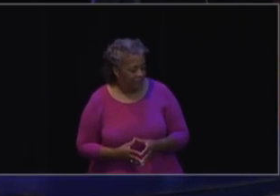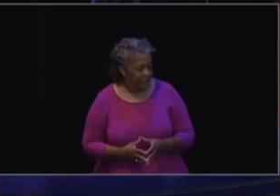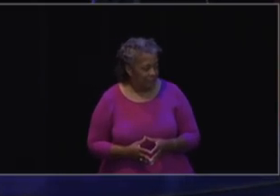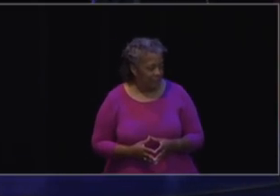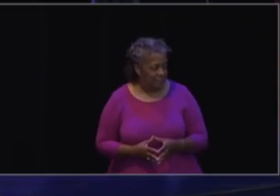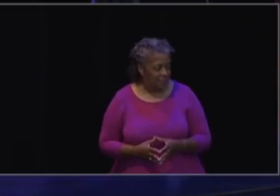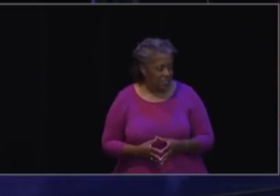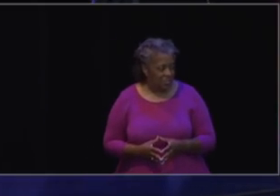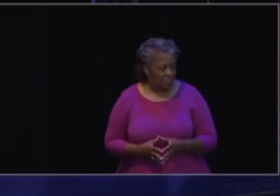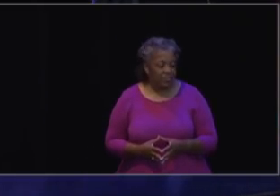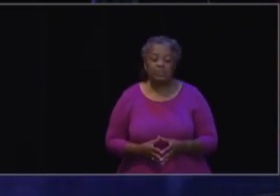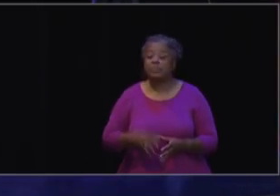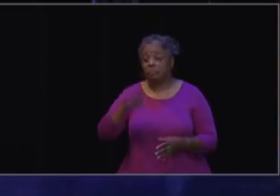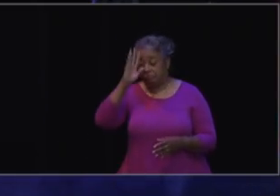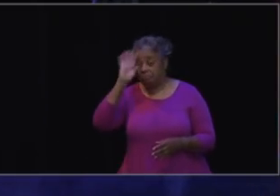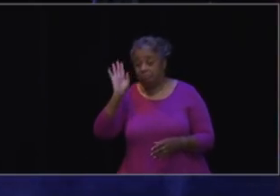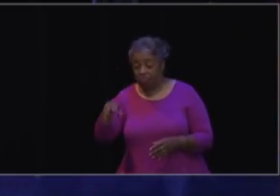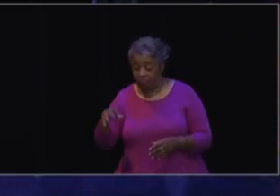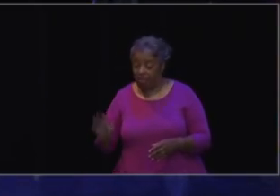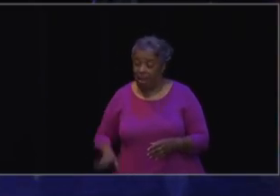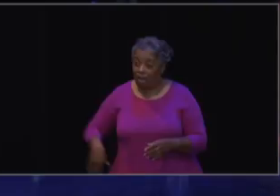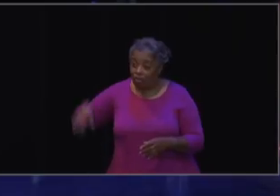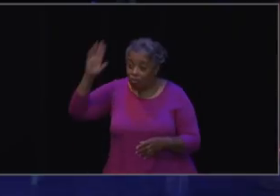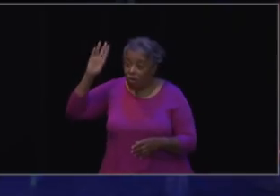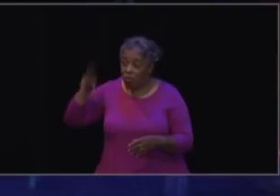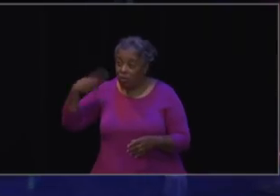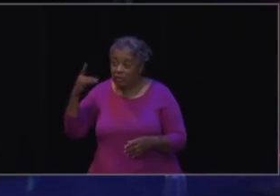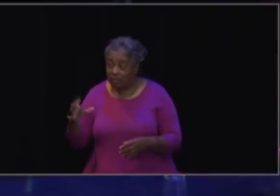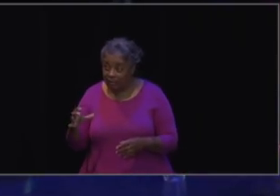So I grew up in DC and I live here now.